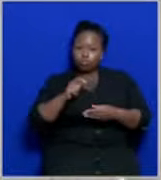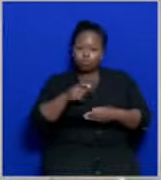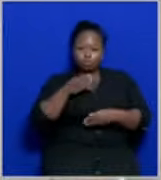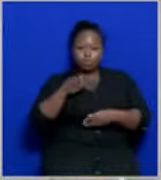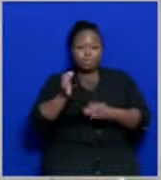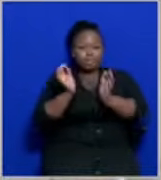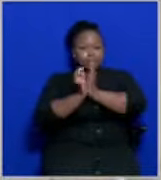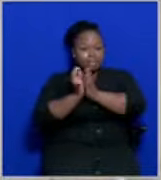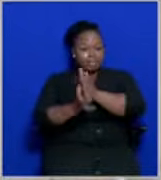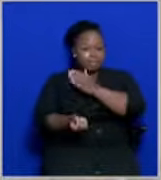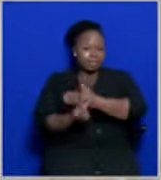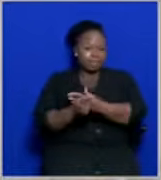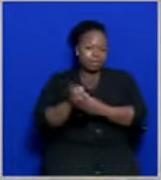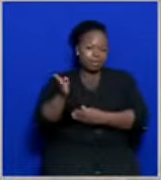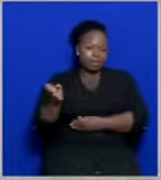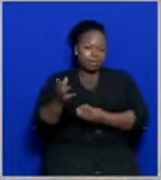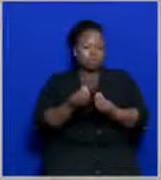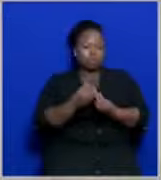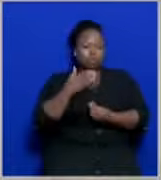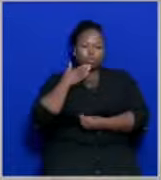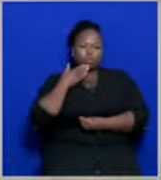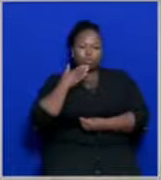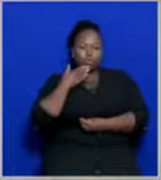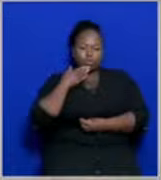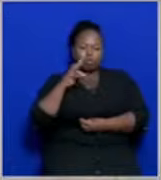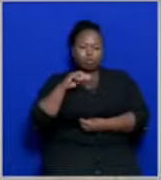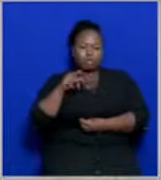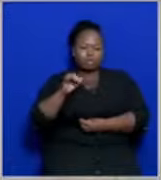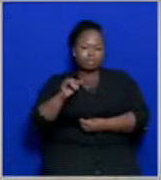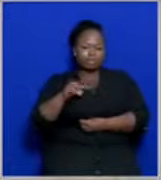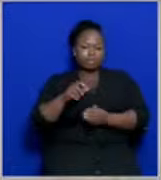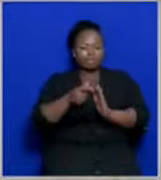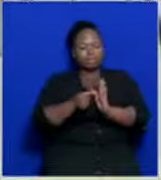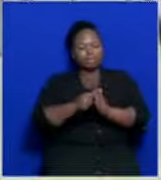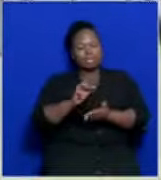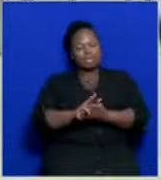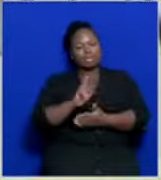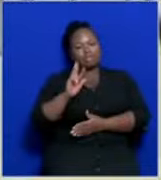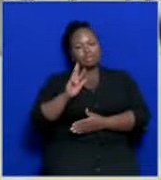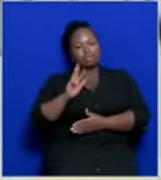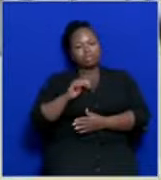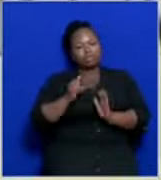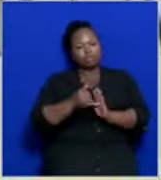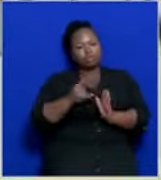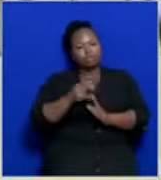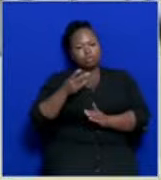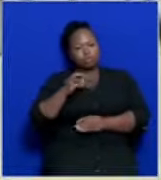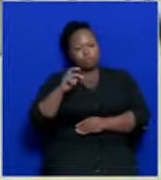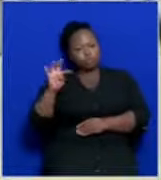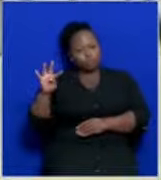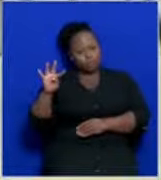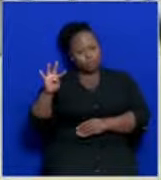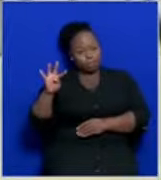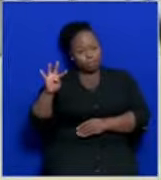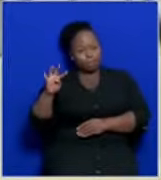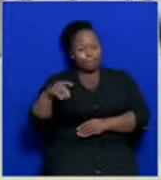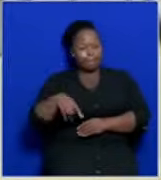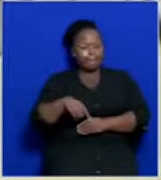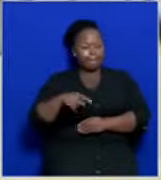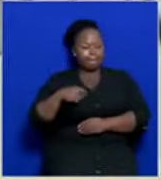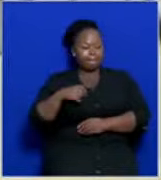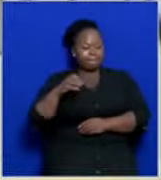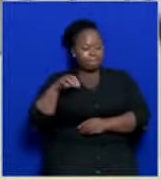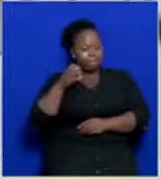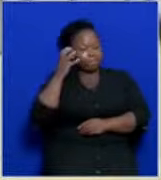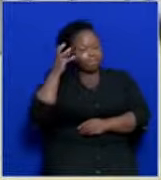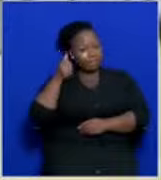with Brigadier Mkhwanazi on the 19th of January 2024, as Chief Mapie suggests.